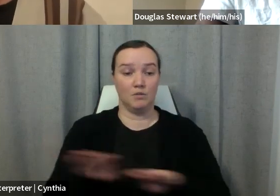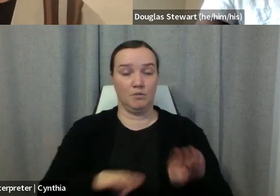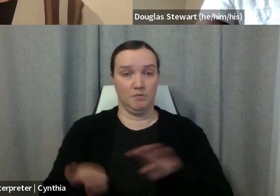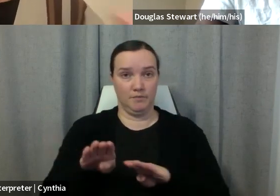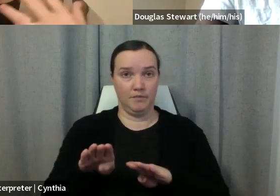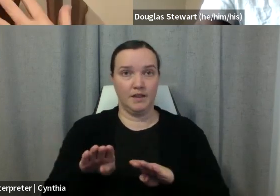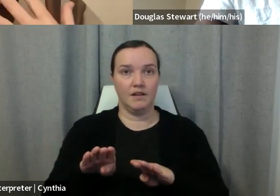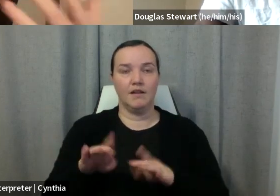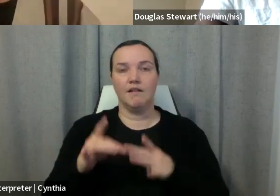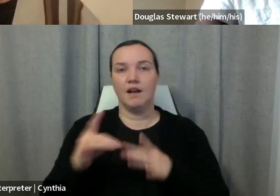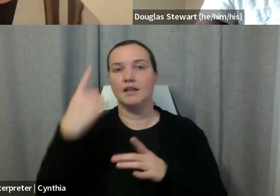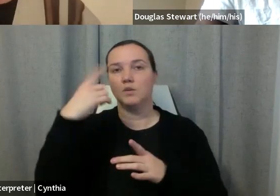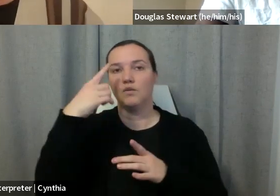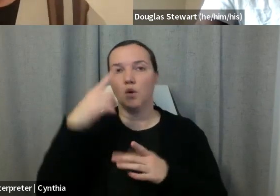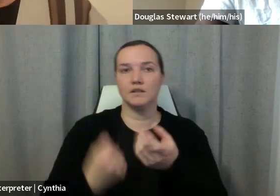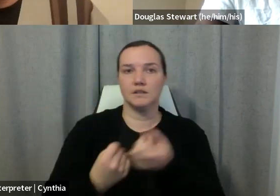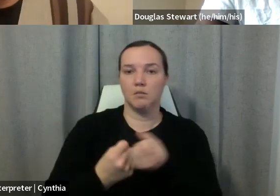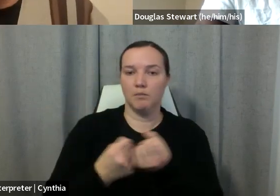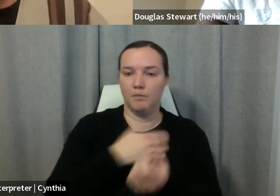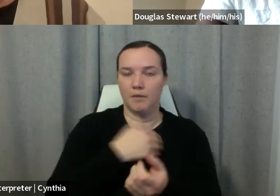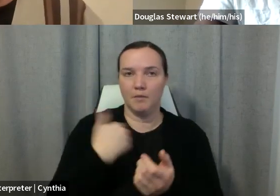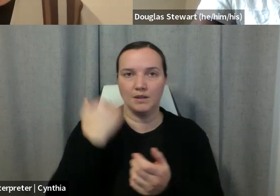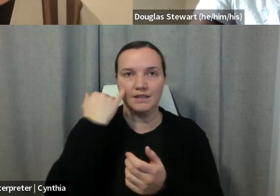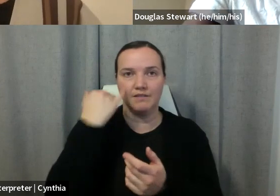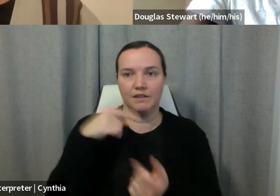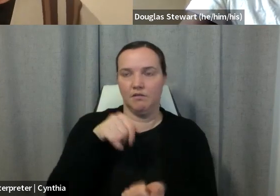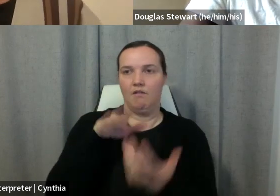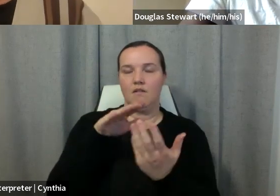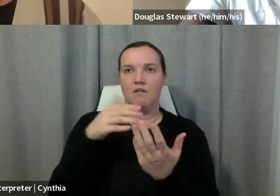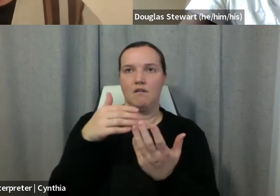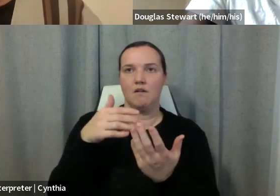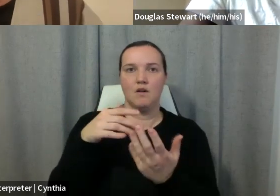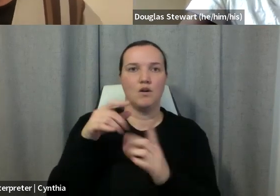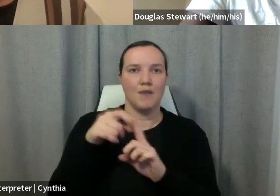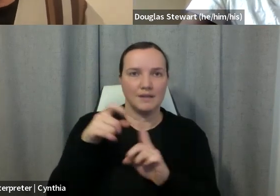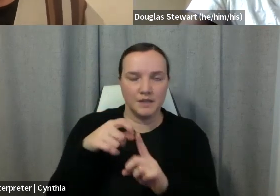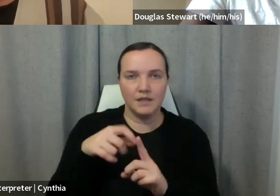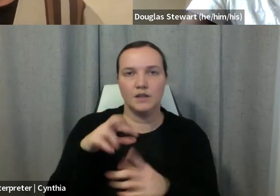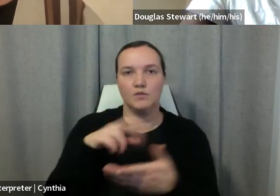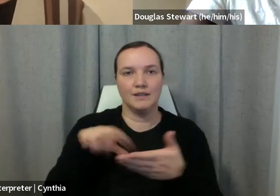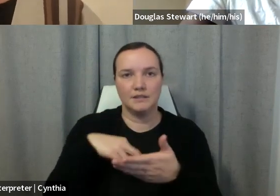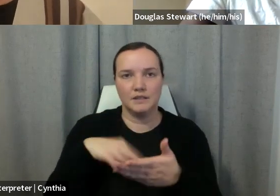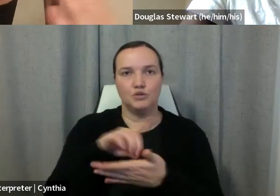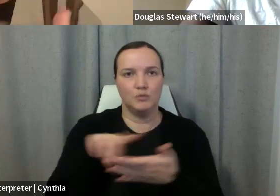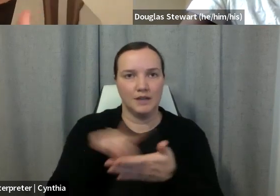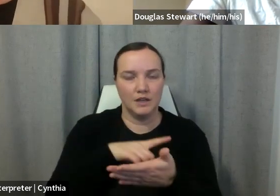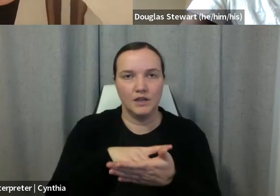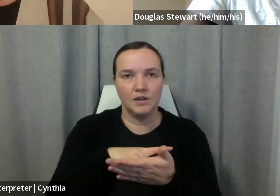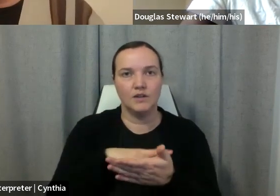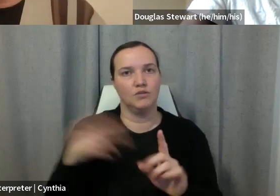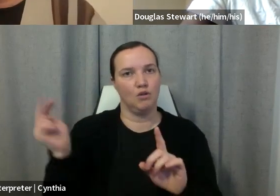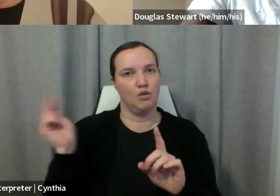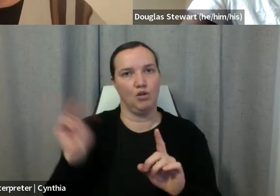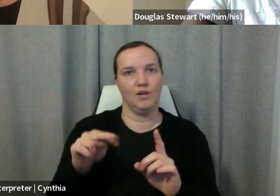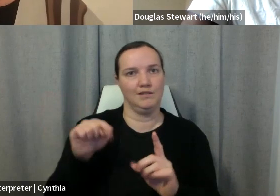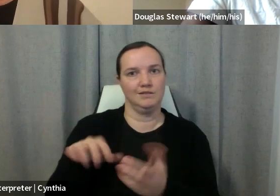workspaces, guides for assisting members when they encounter harassment, racism, or discrimination. Take a look at that page because